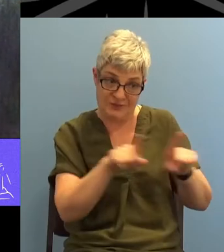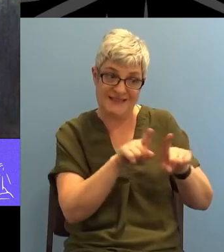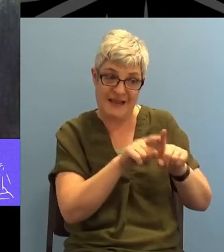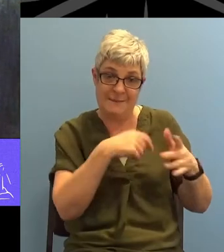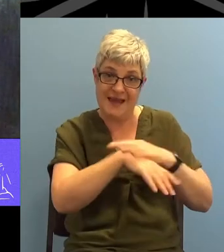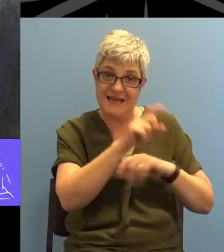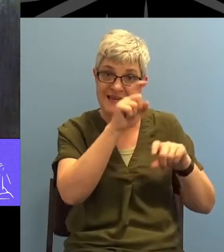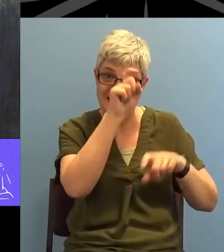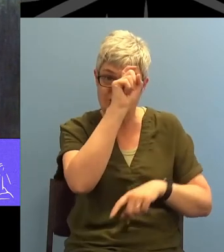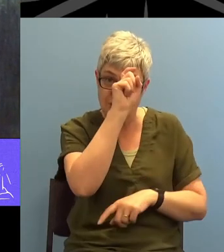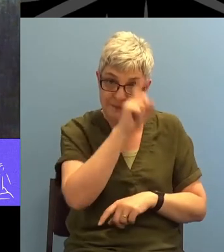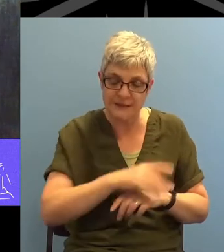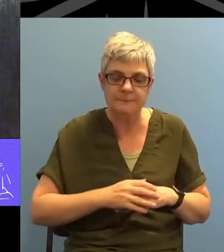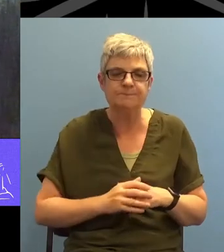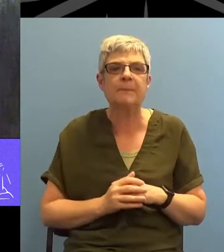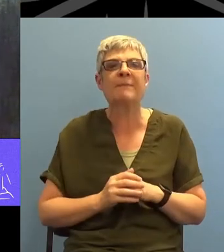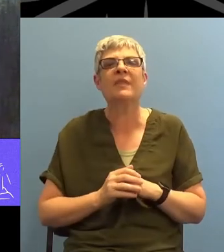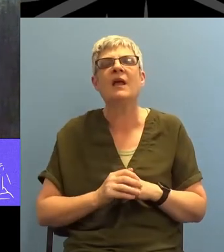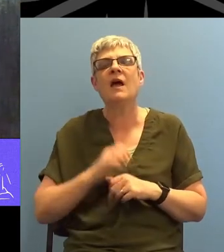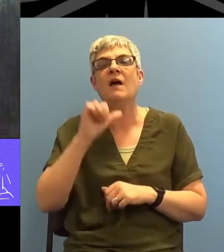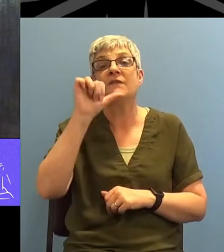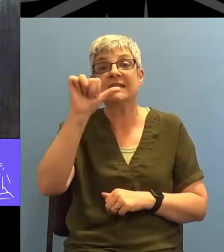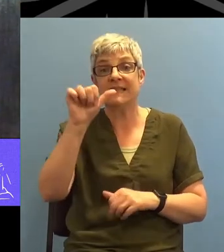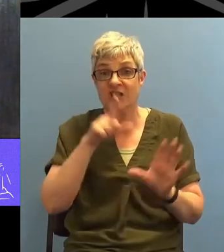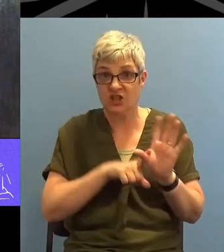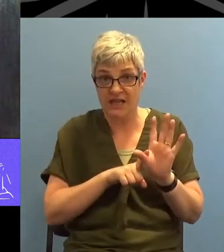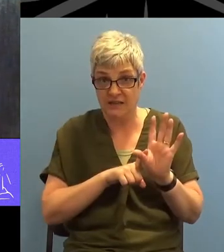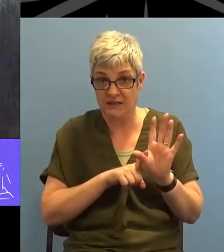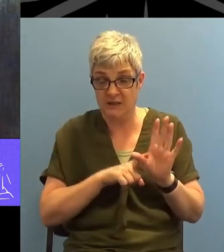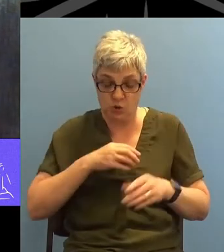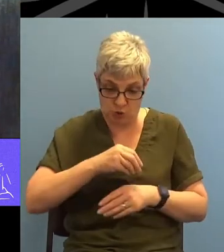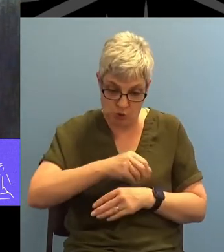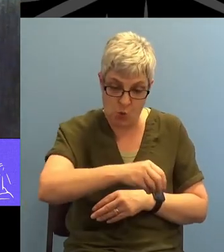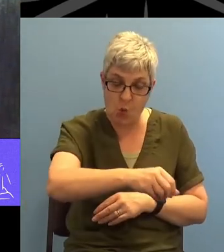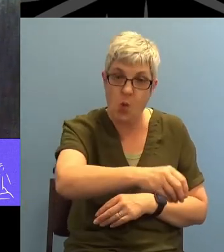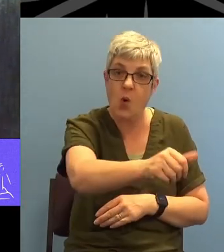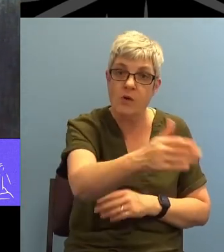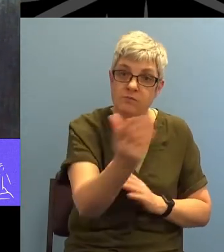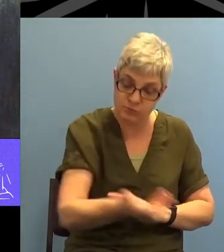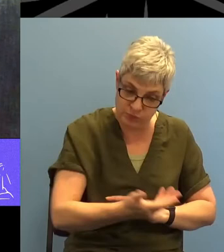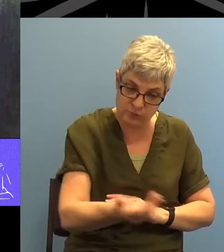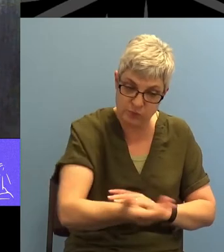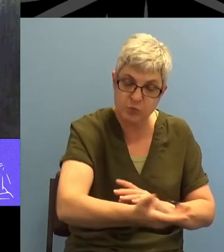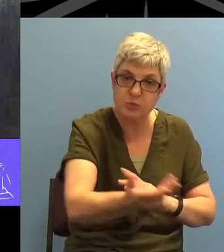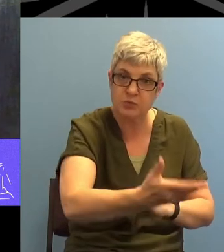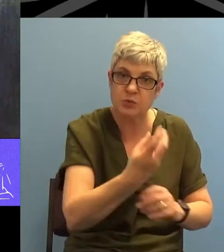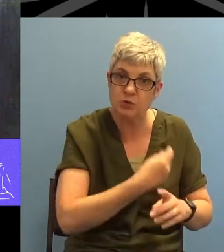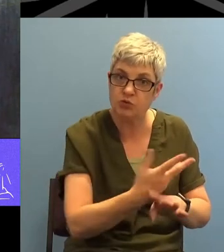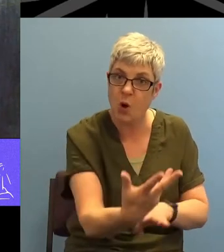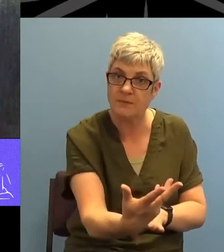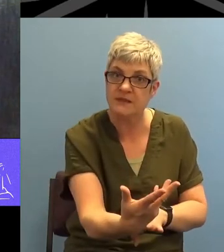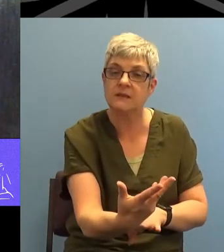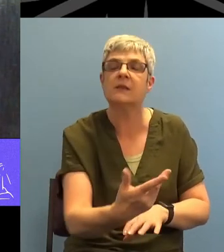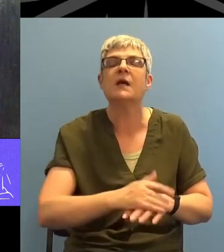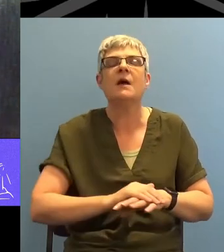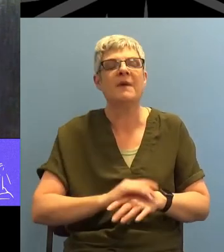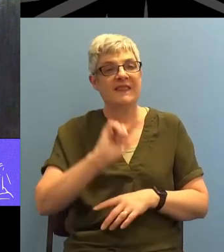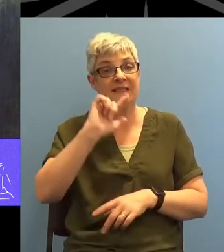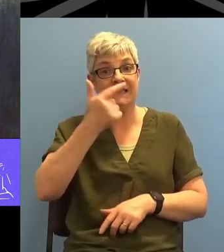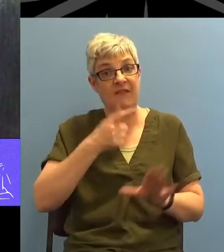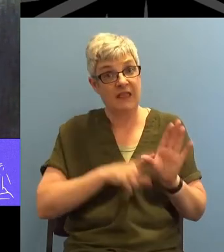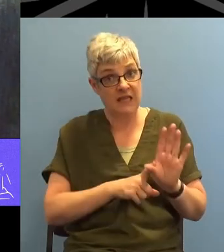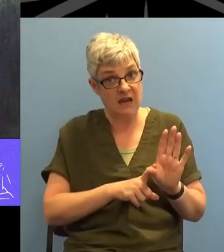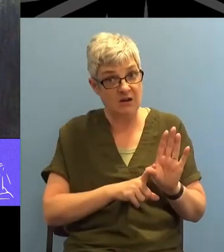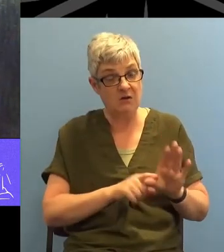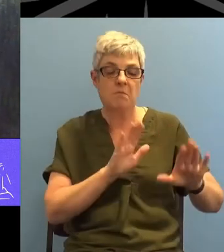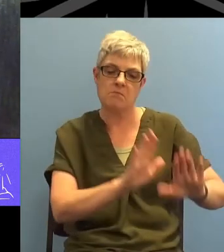Egypt. For 6 years, you are to sow your fields and harvest the crops. But during the seventh year,